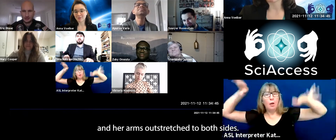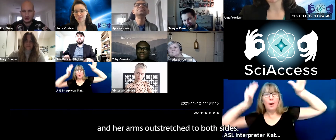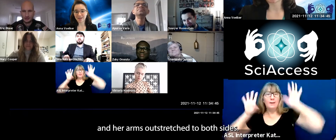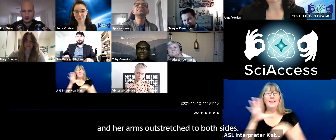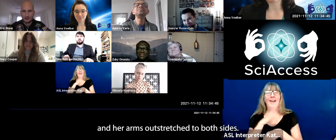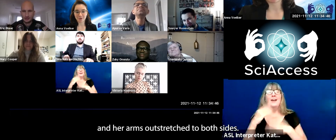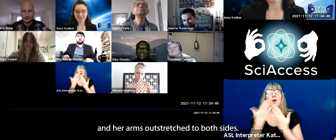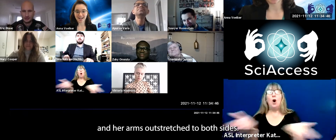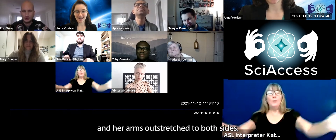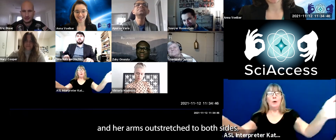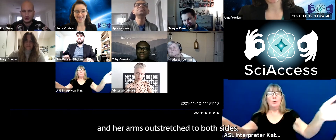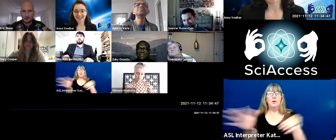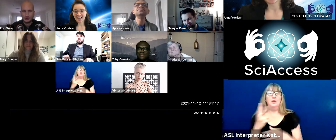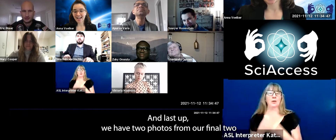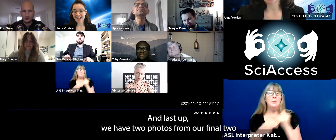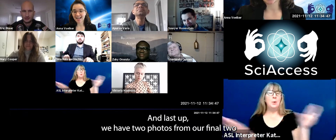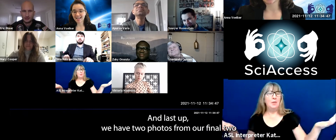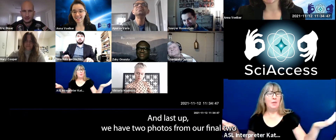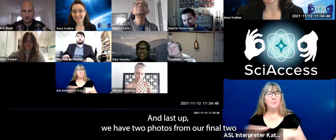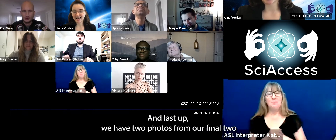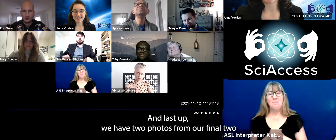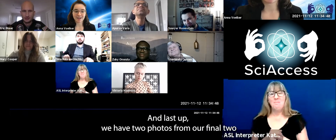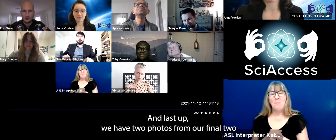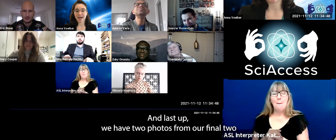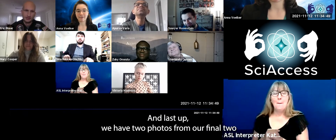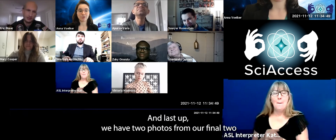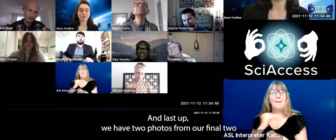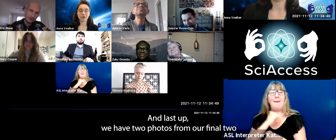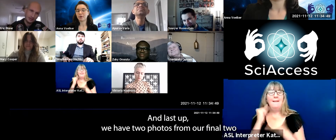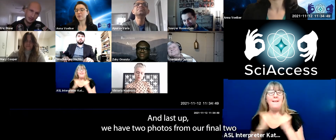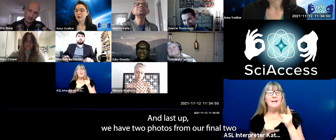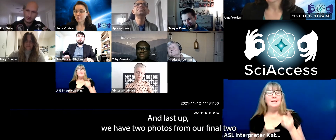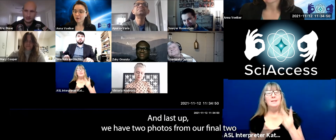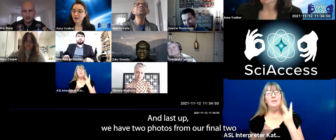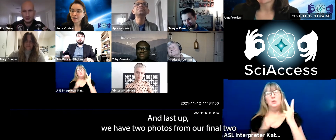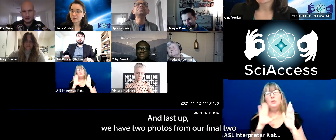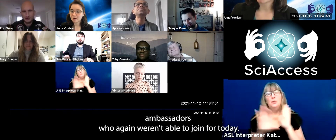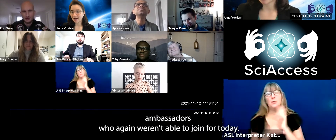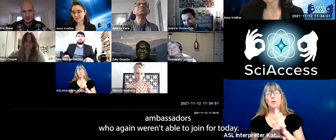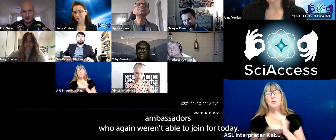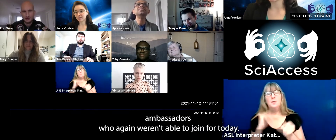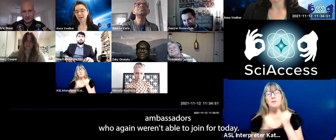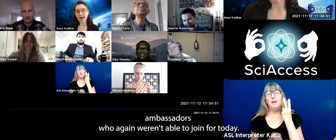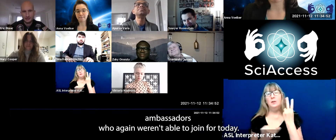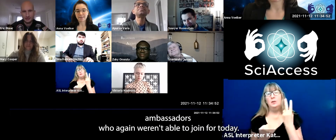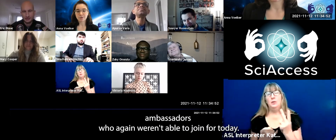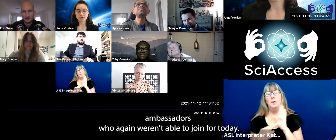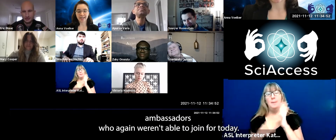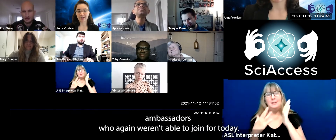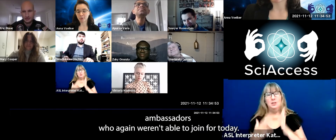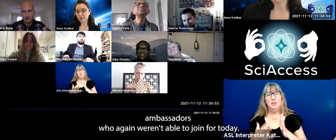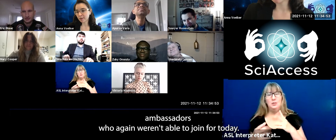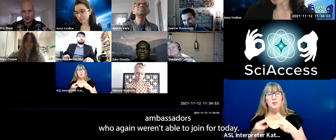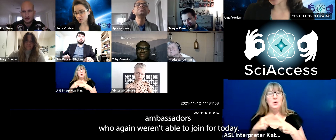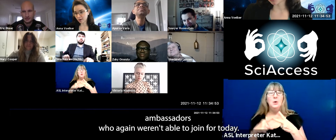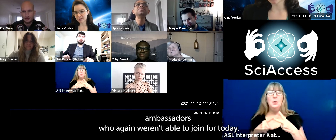arms outstretched to both sides. And last up, we have 2 photos from our final 2 ambassadors who,